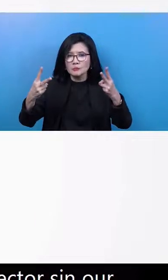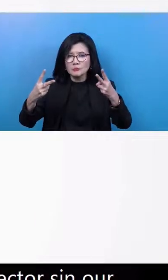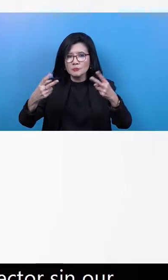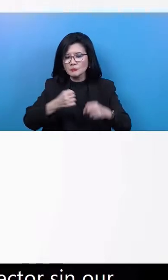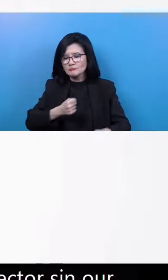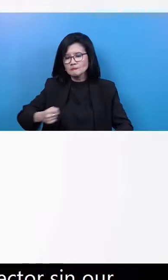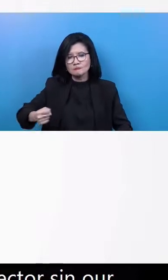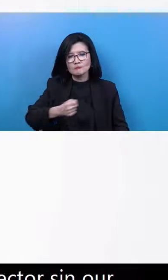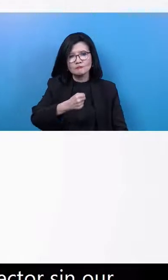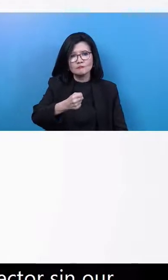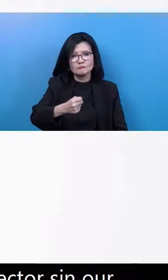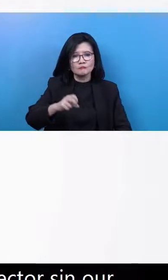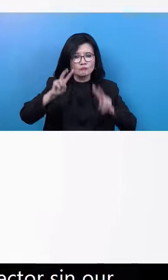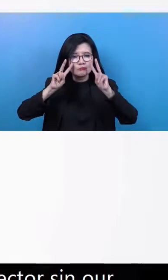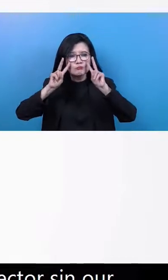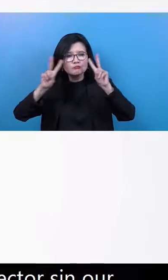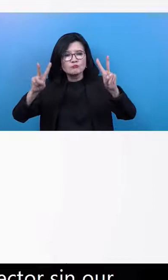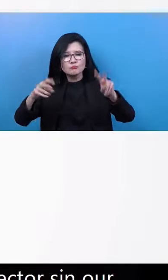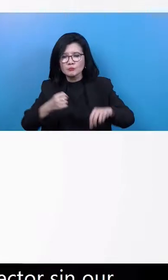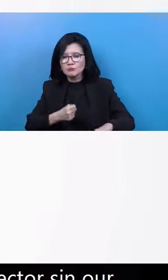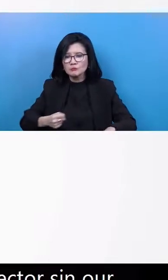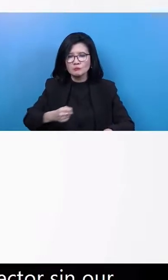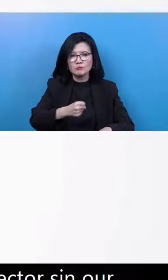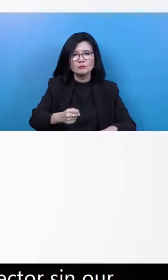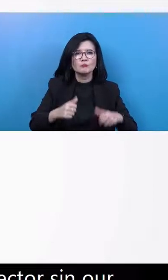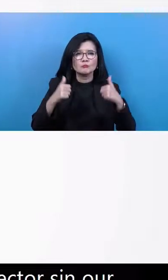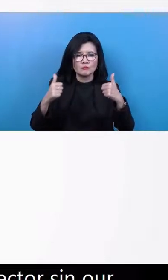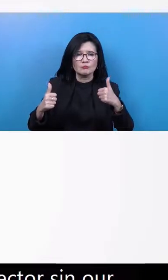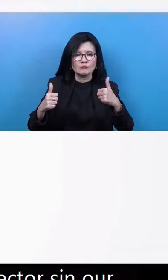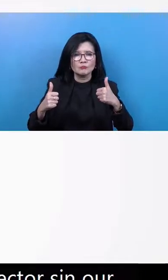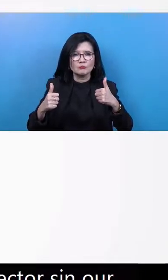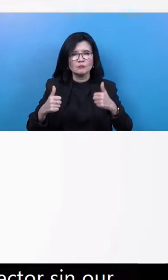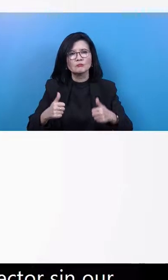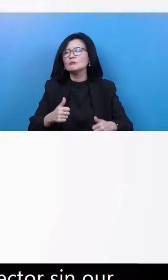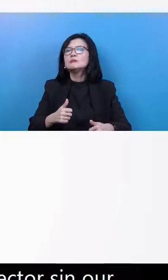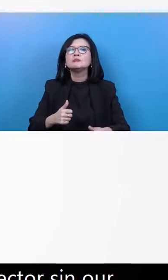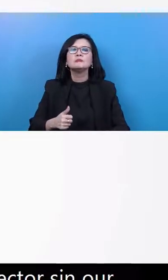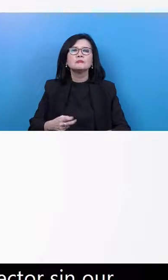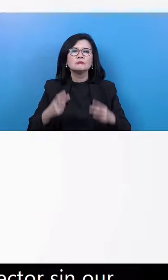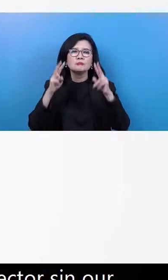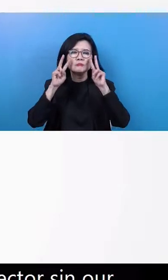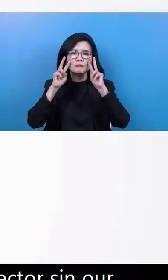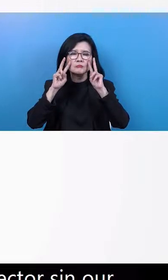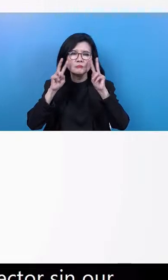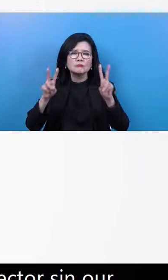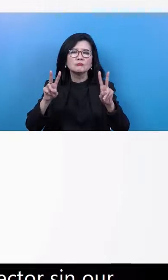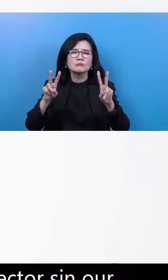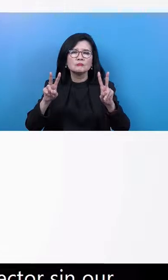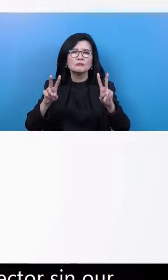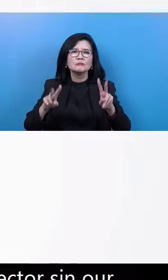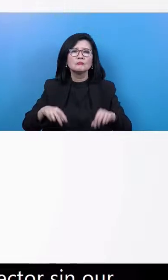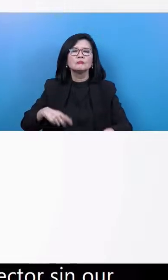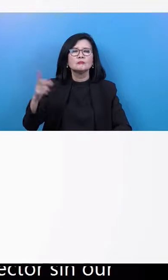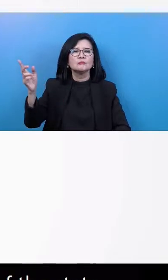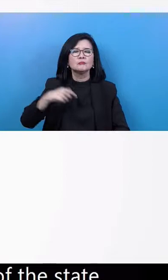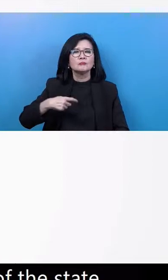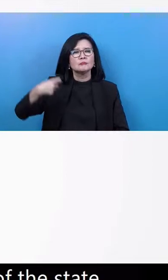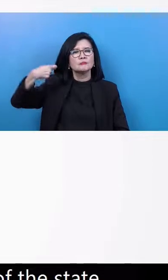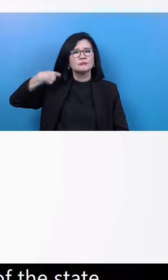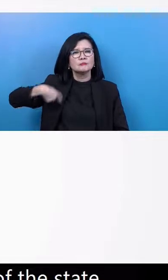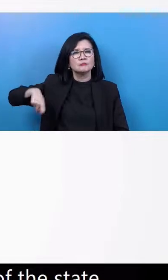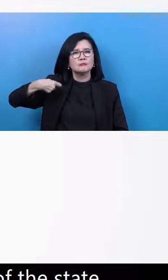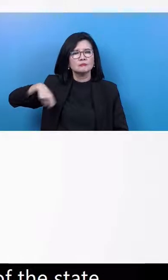la generó el presidente de la República, que dio una clara estableció un entusiasmo y